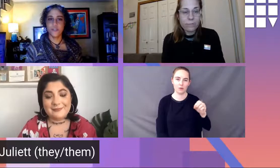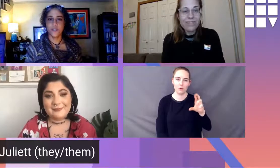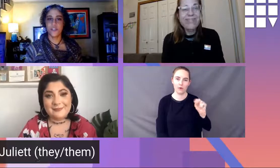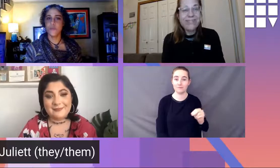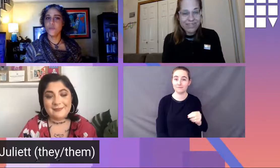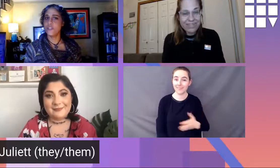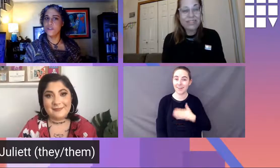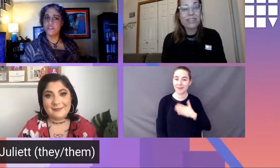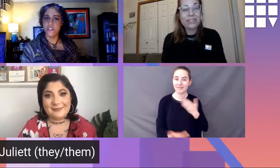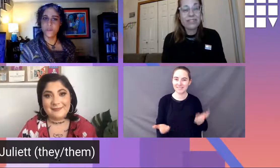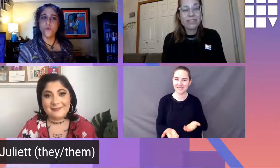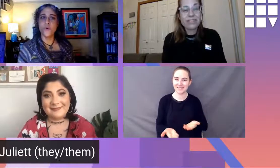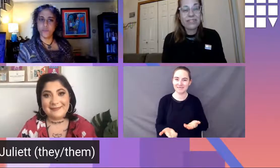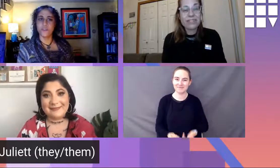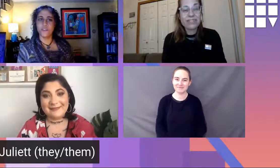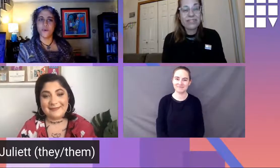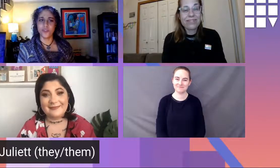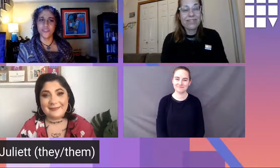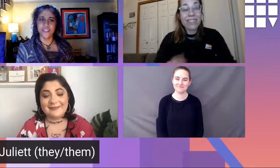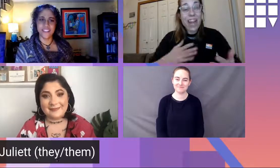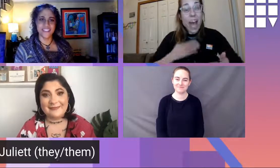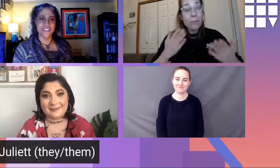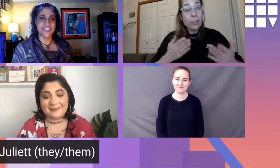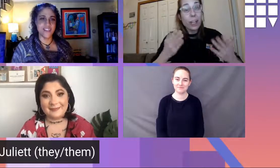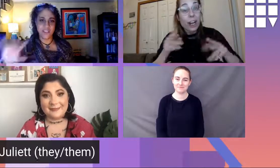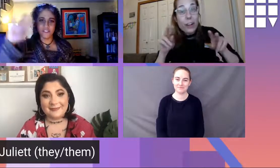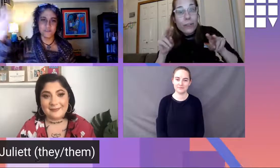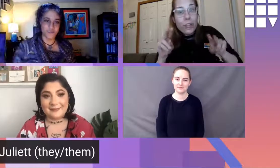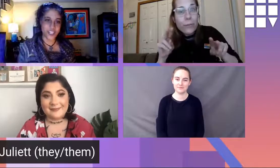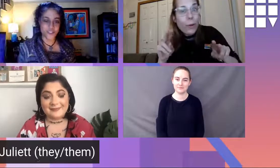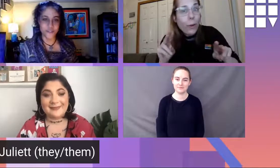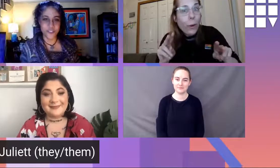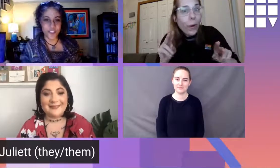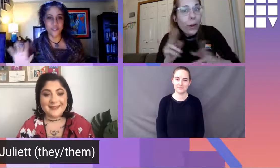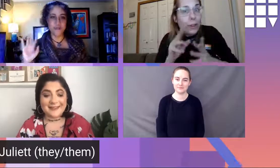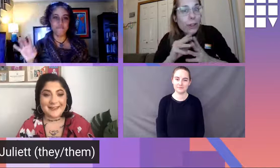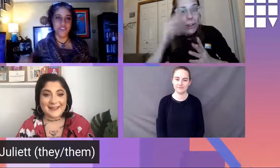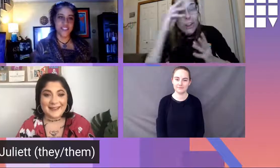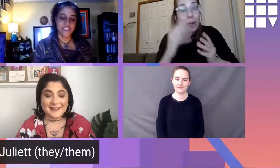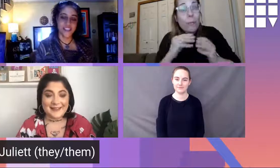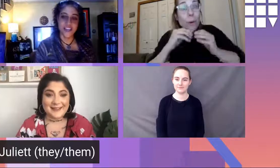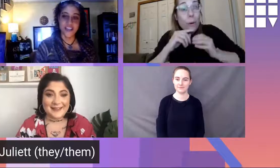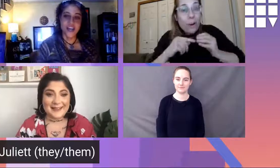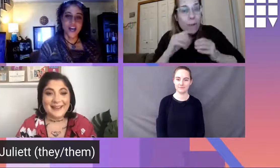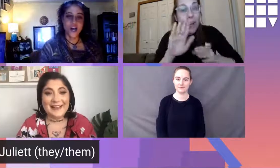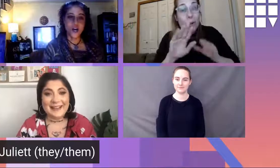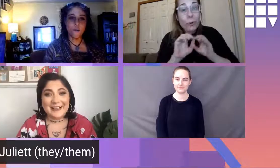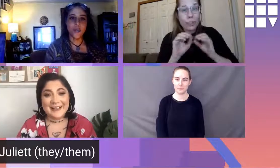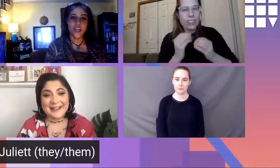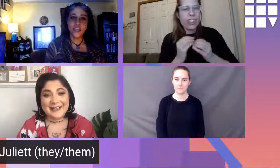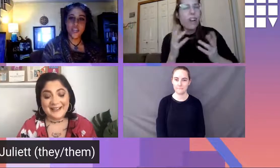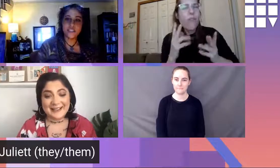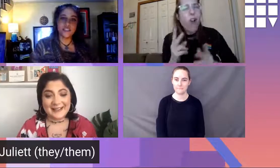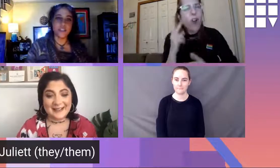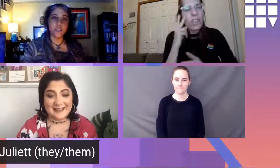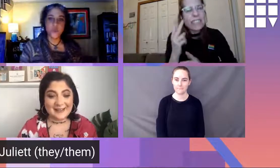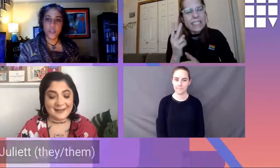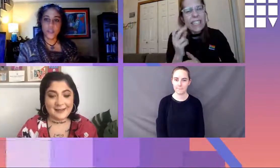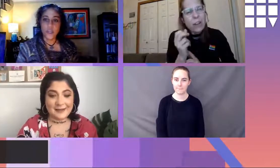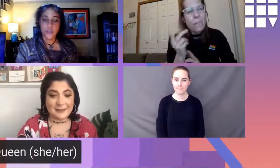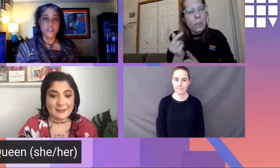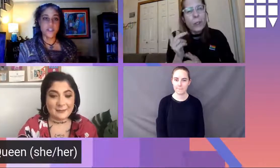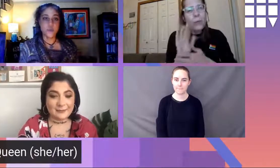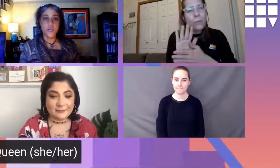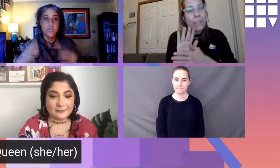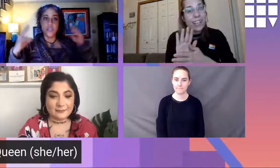Very happy you're here and really looking to hear more about that organization. As I said, I've watched a few videos. I'm fascinated. And next is Sun